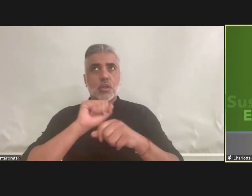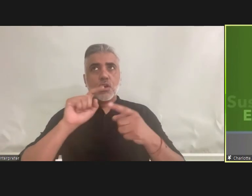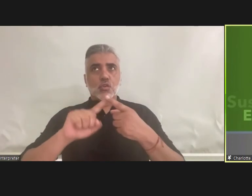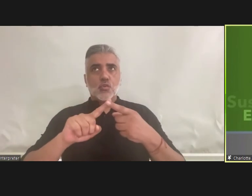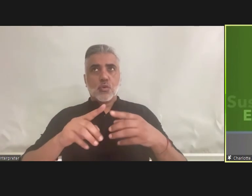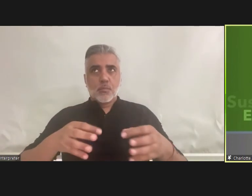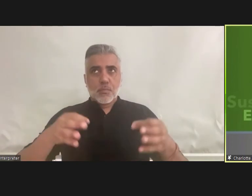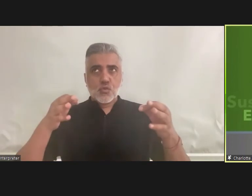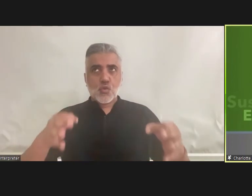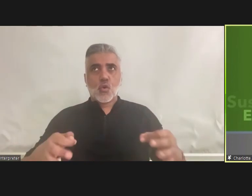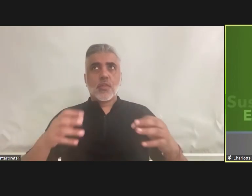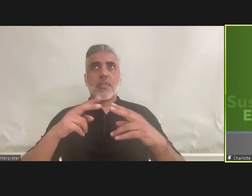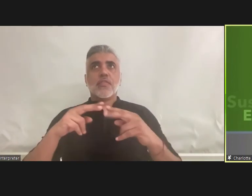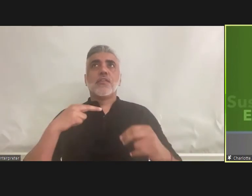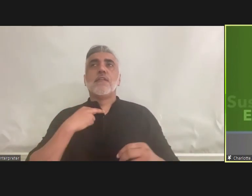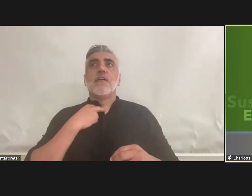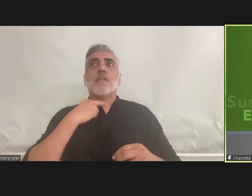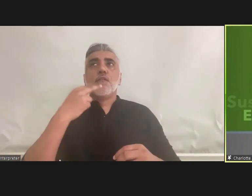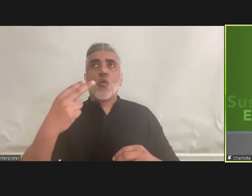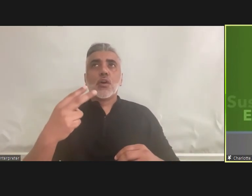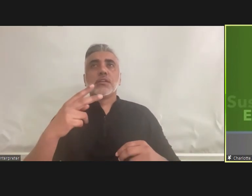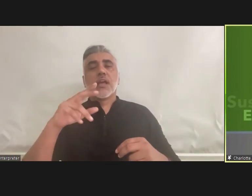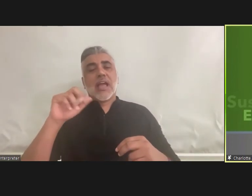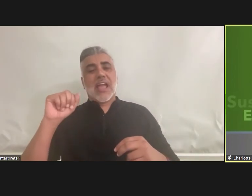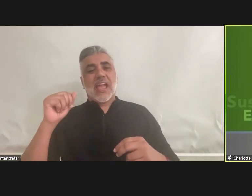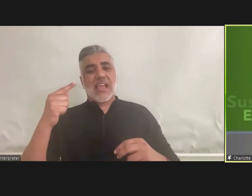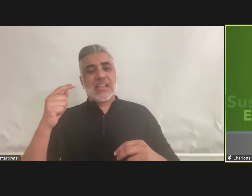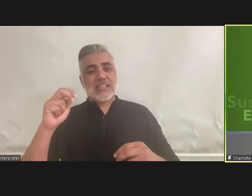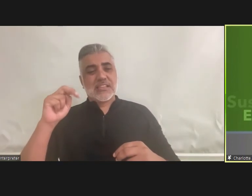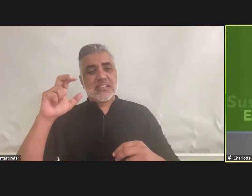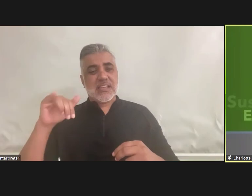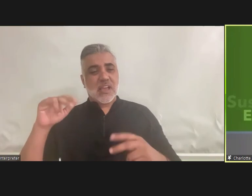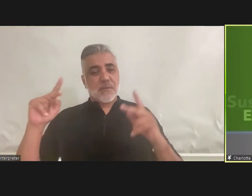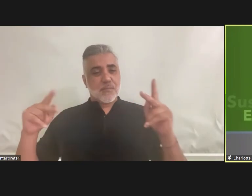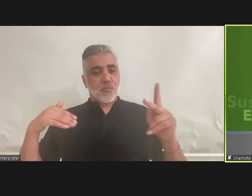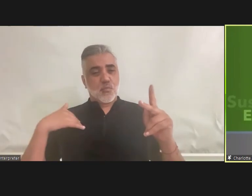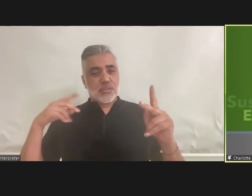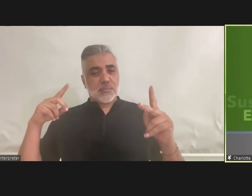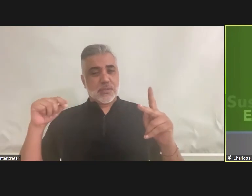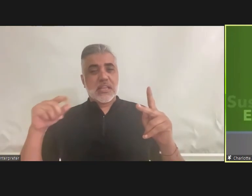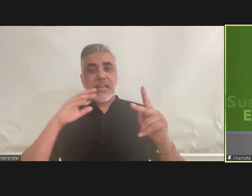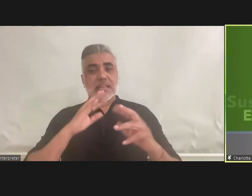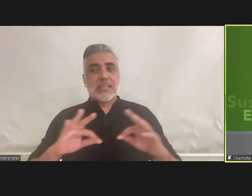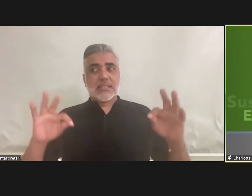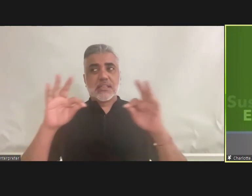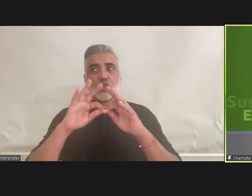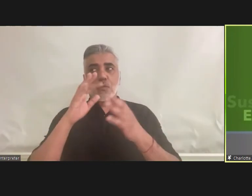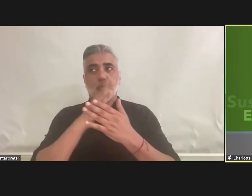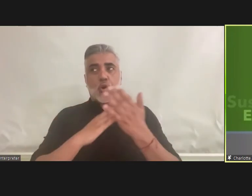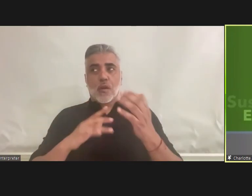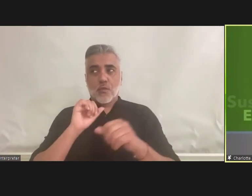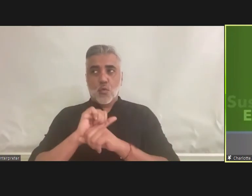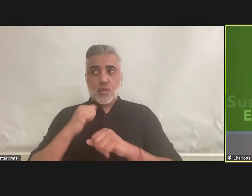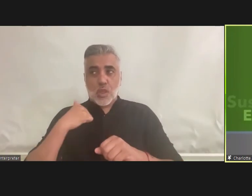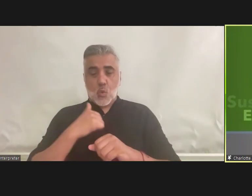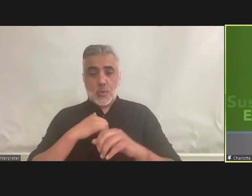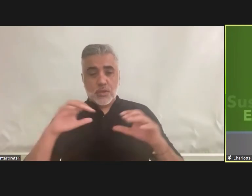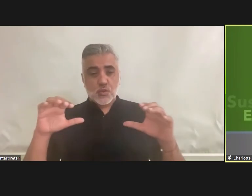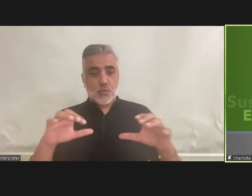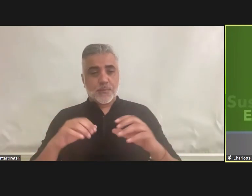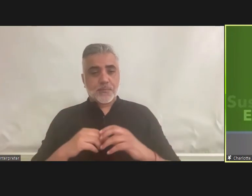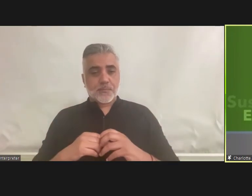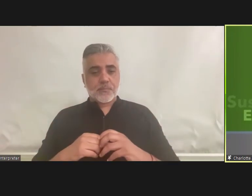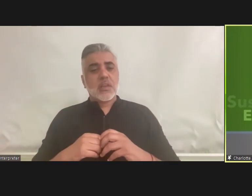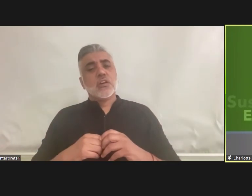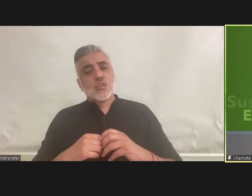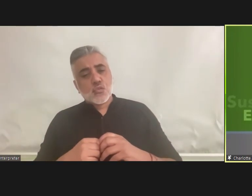ensure that the voice and the agency of persons with disabilities is a central part of the work that we do. So I'd